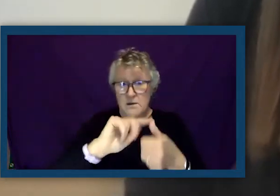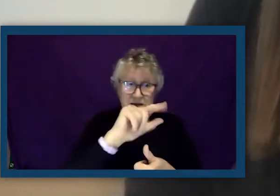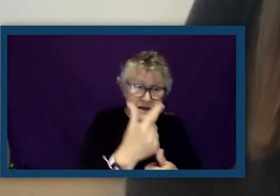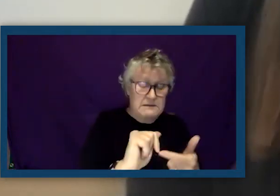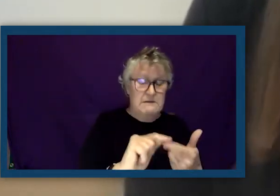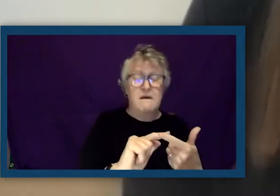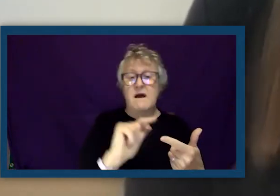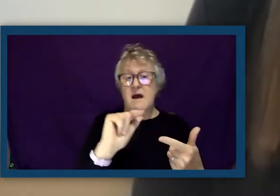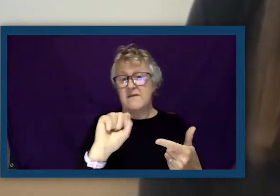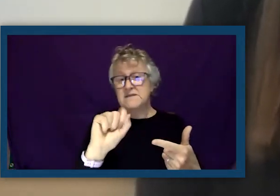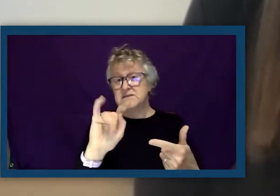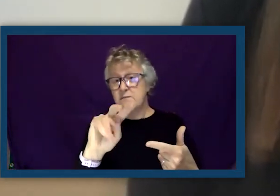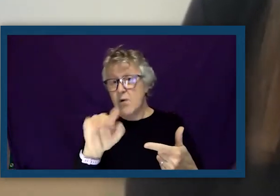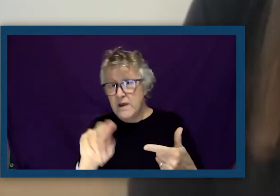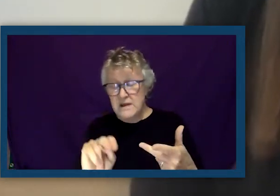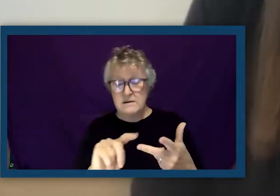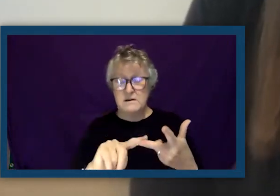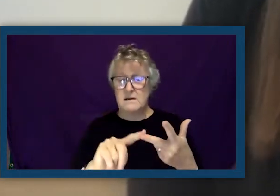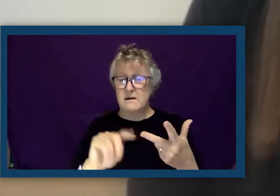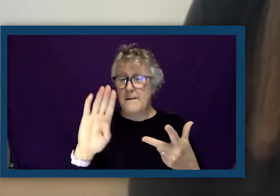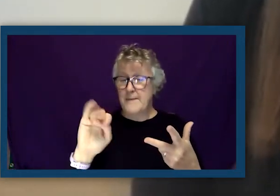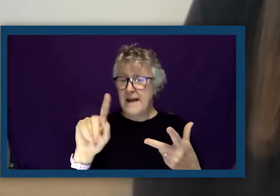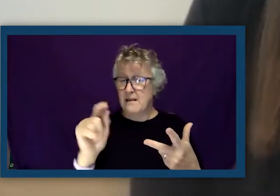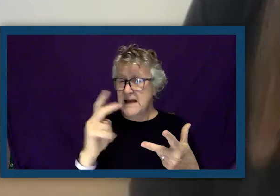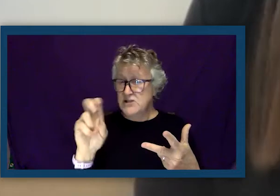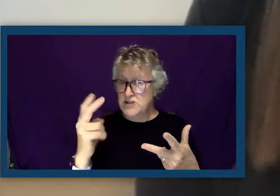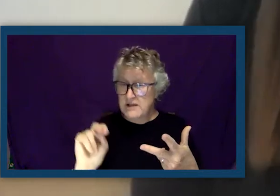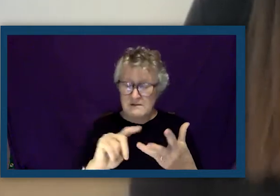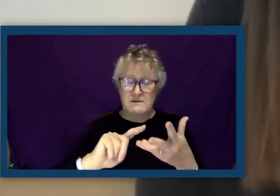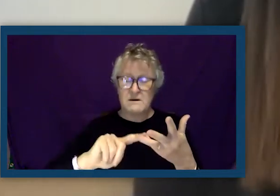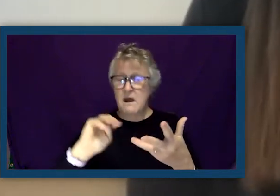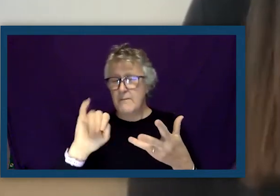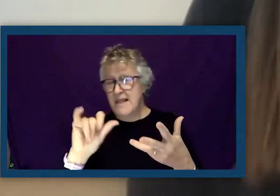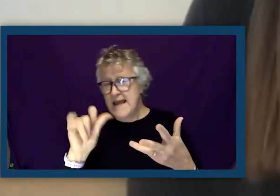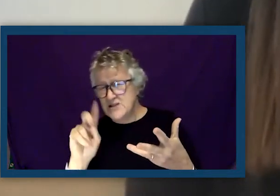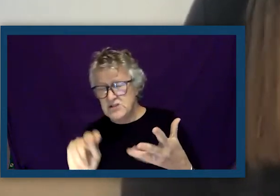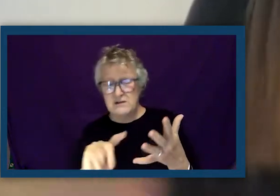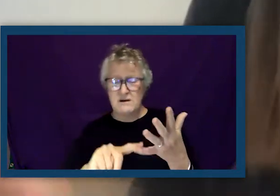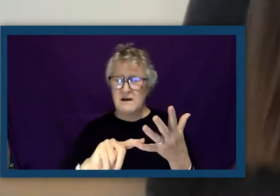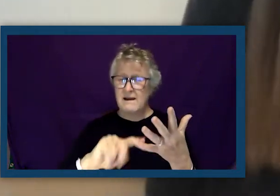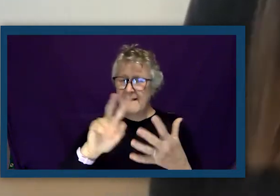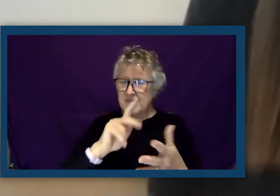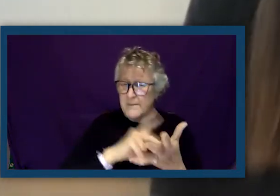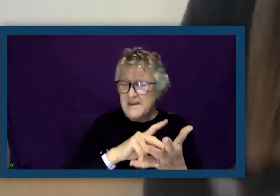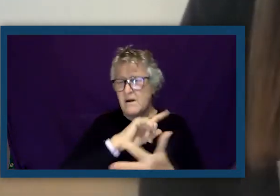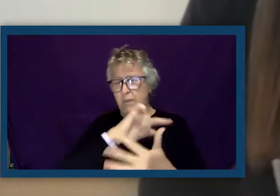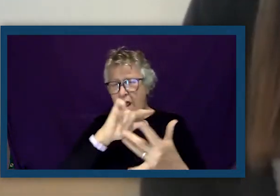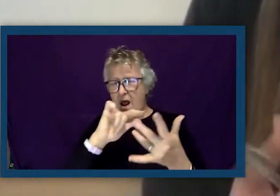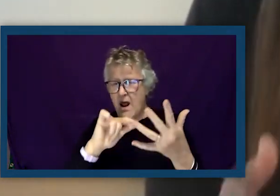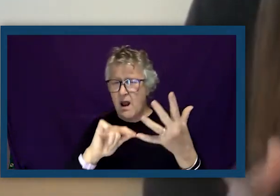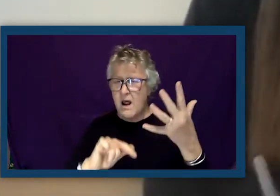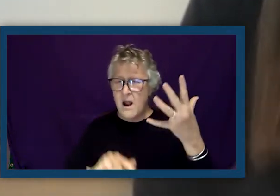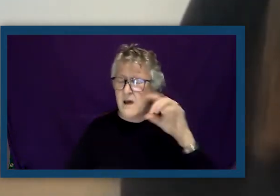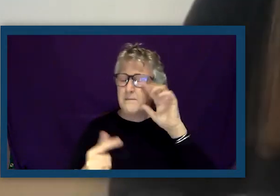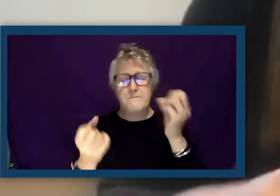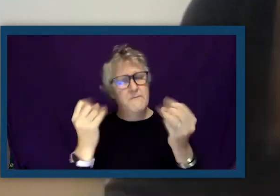Samoan, the Vietnamese, Bangladeshi, Laotian, Malaysian, Filipino, and so many more. So I'm